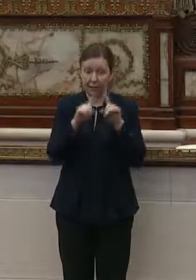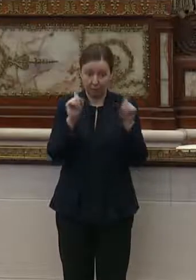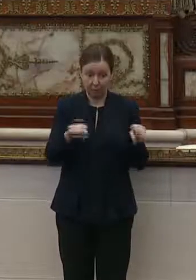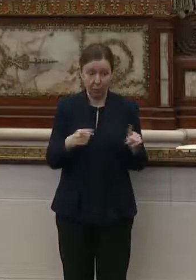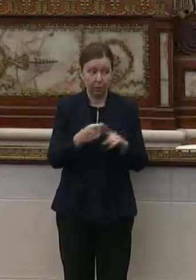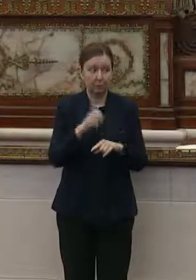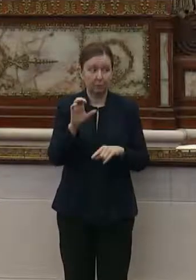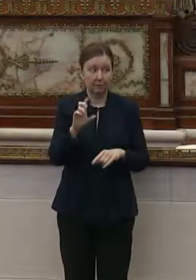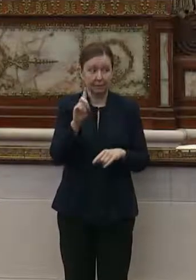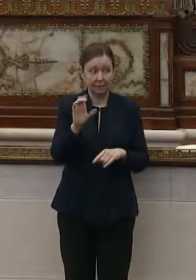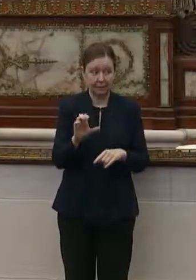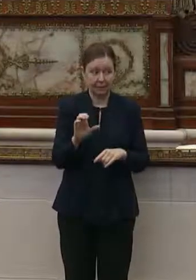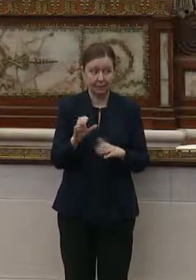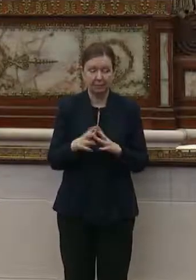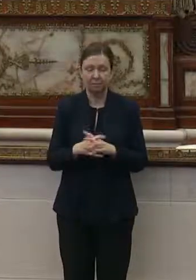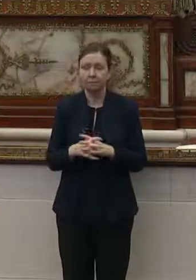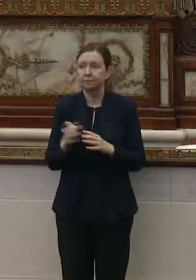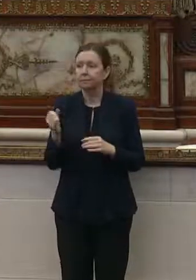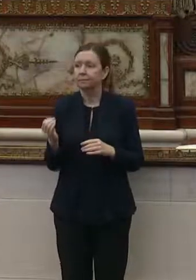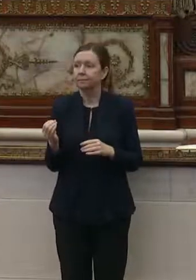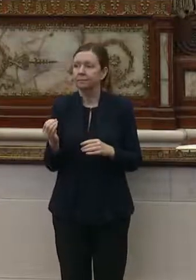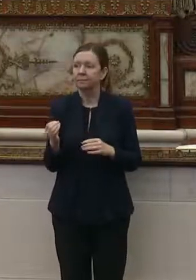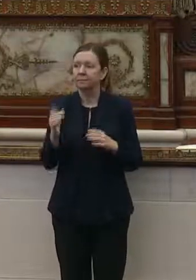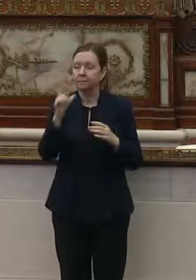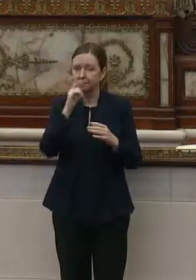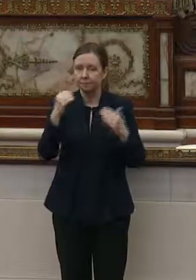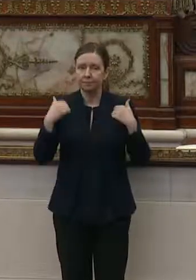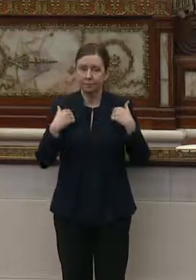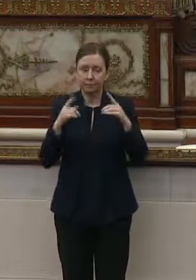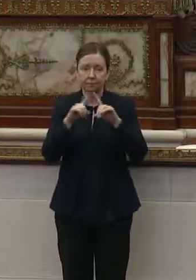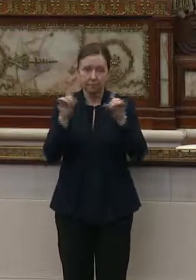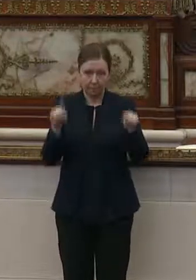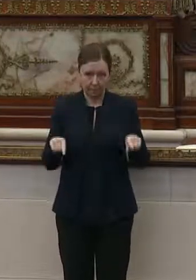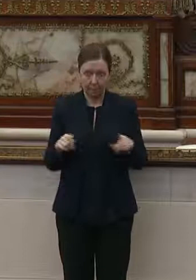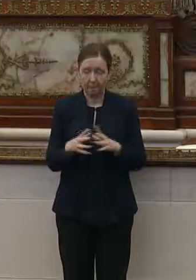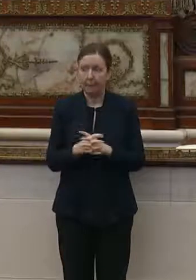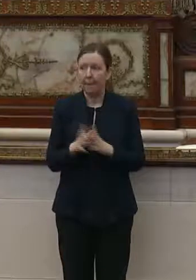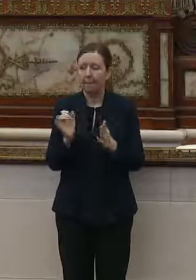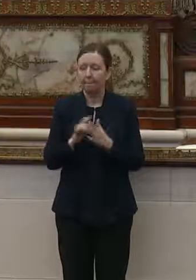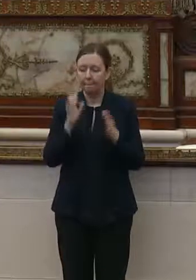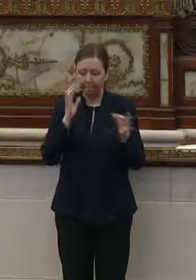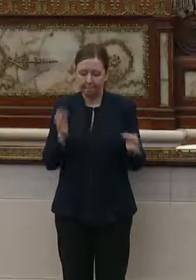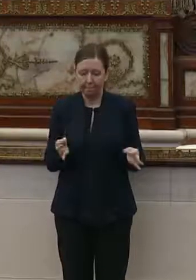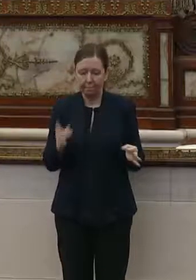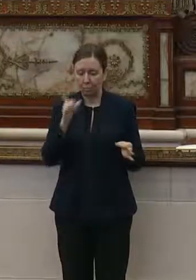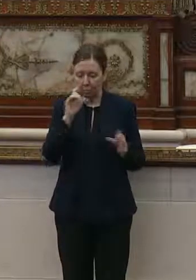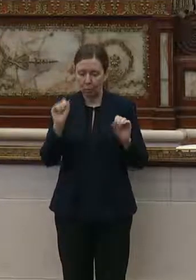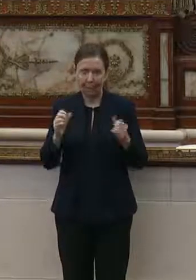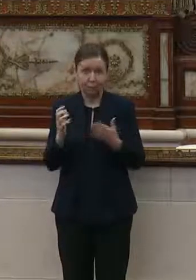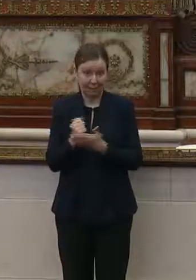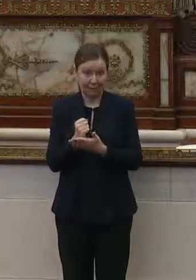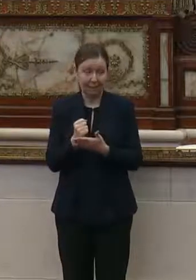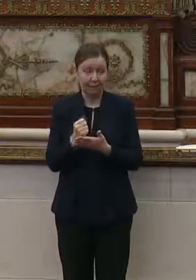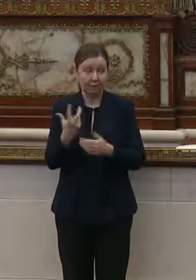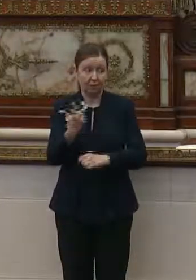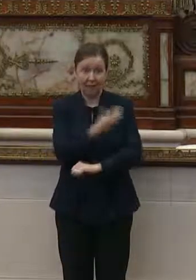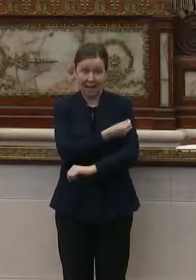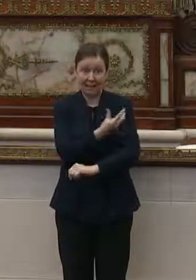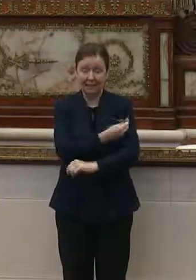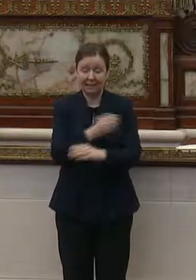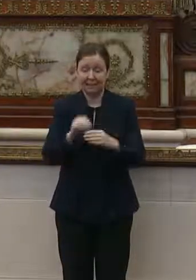the CDC. So who has the form that determines who can receive the vaccine